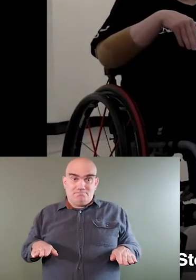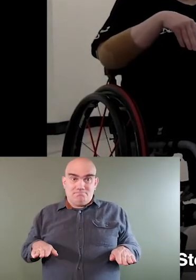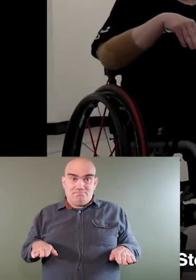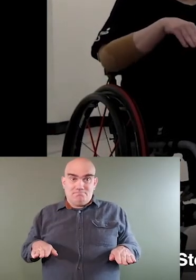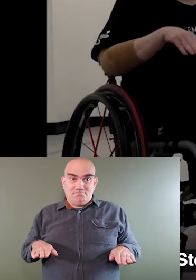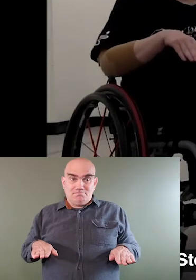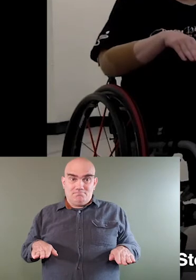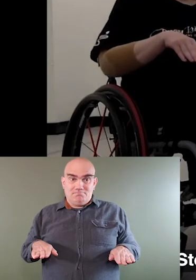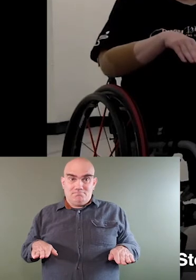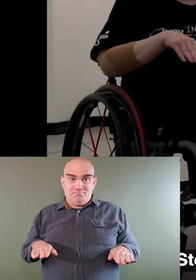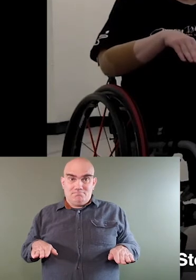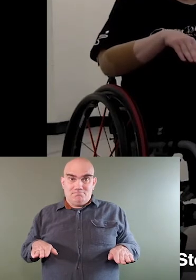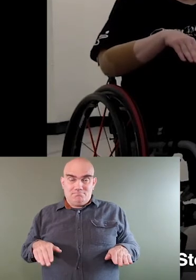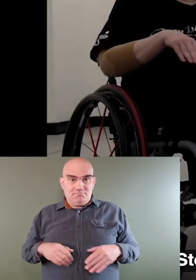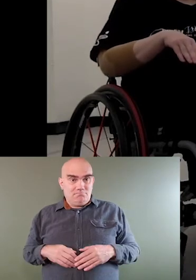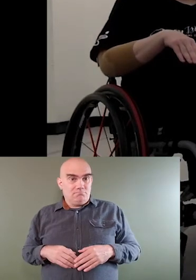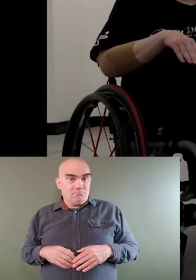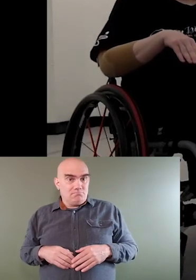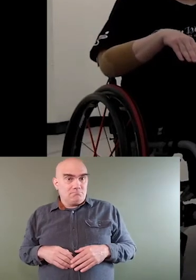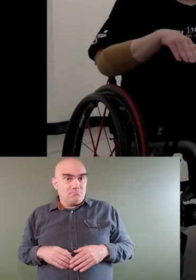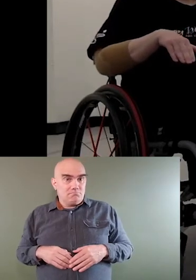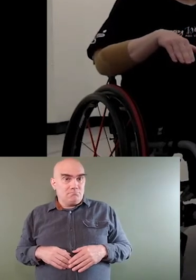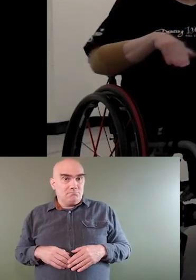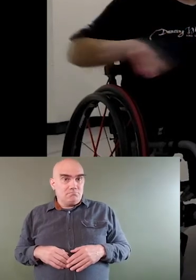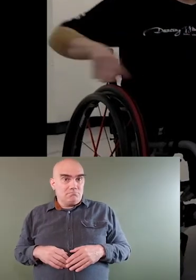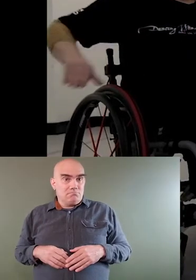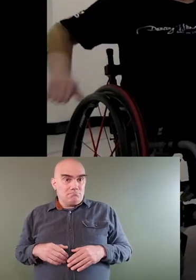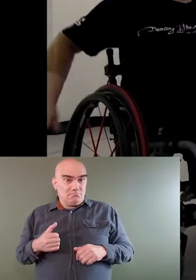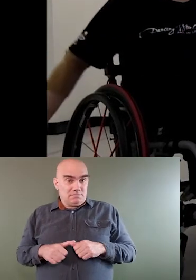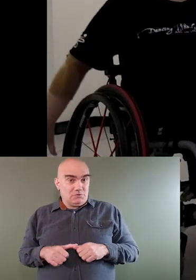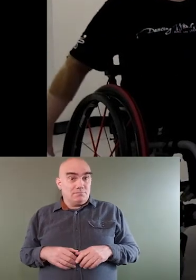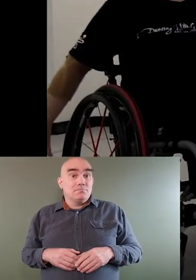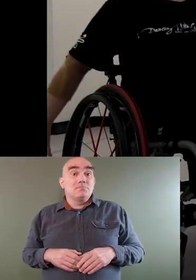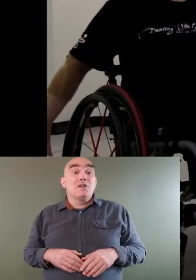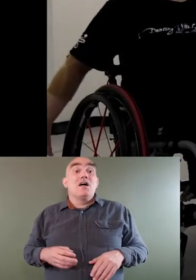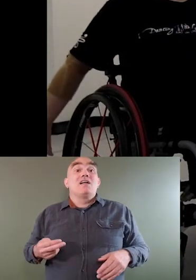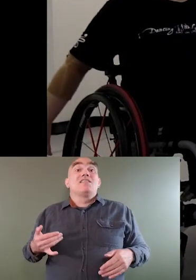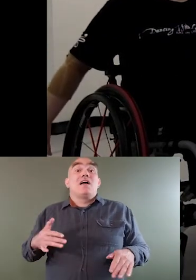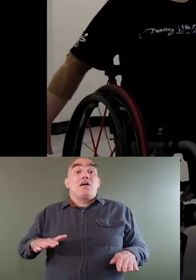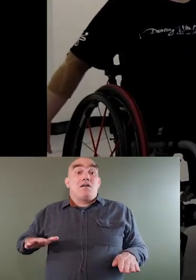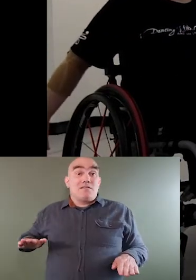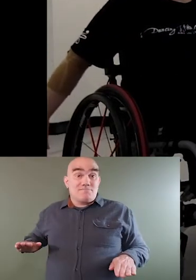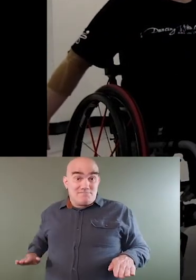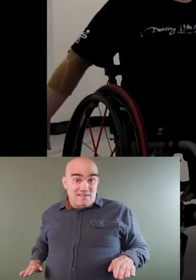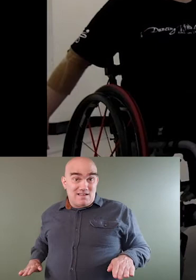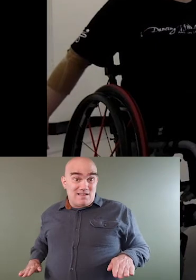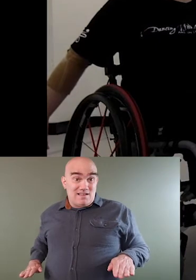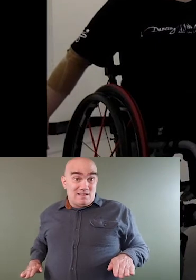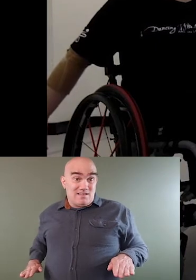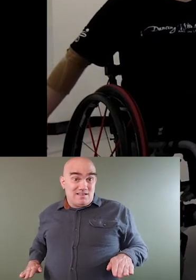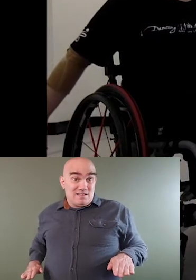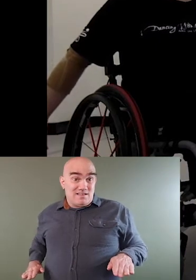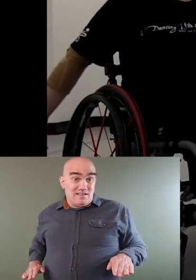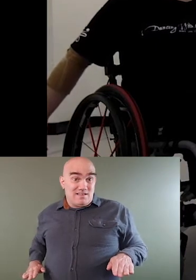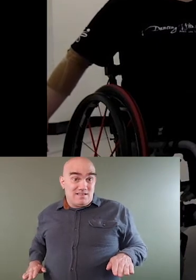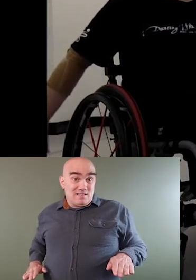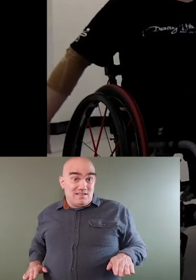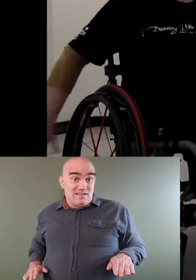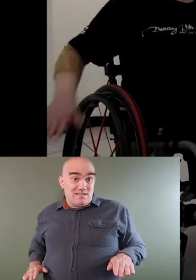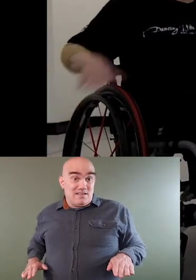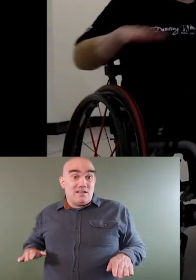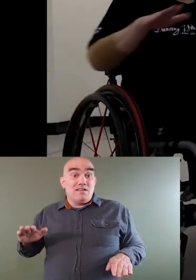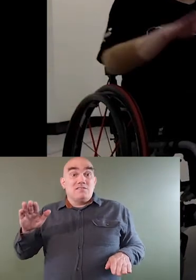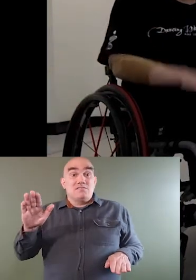spank. Insert your ball change that we learned before. So right back, the left arm, and into